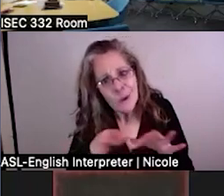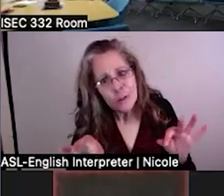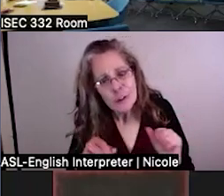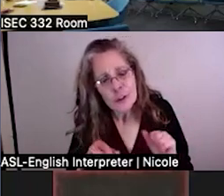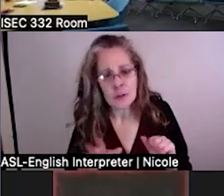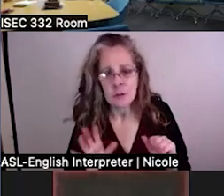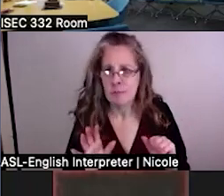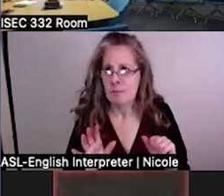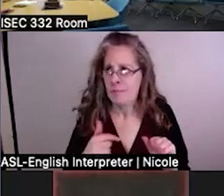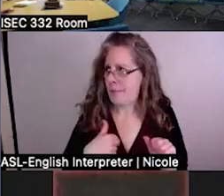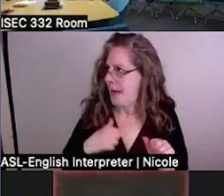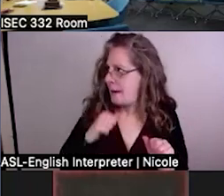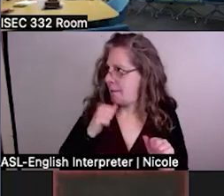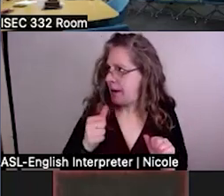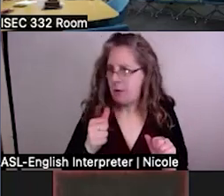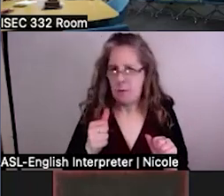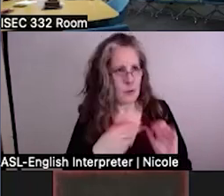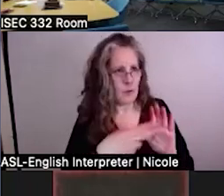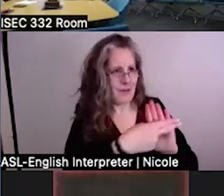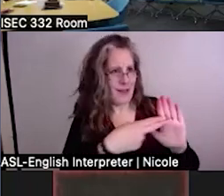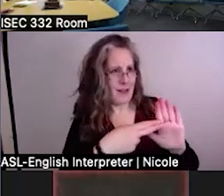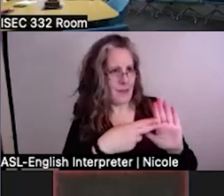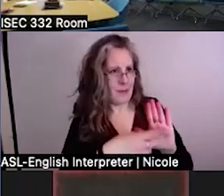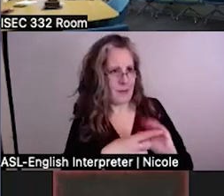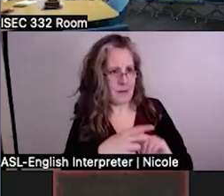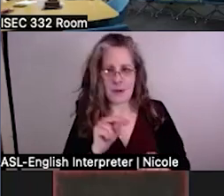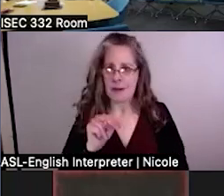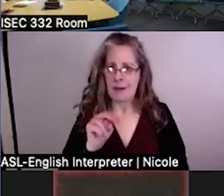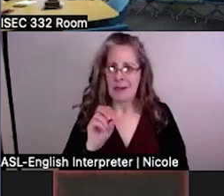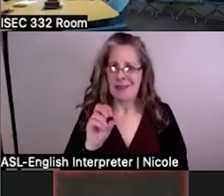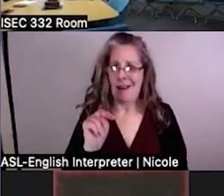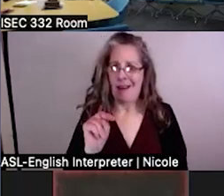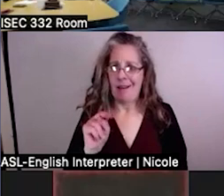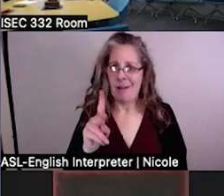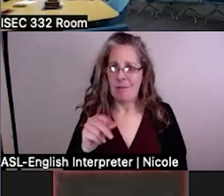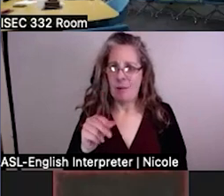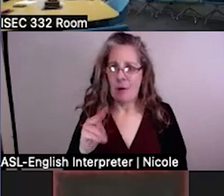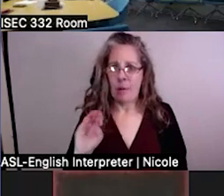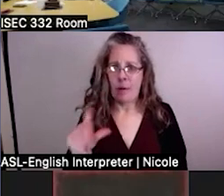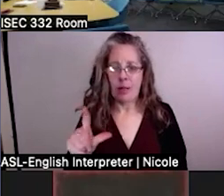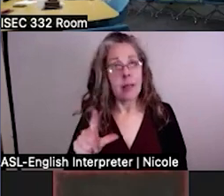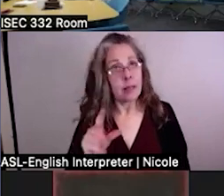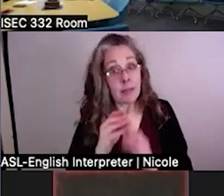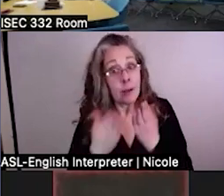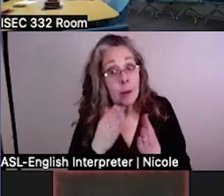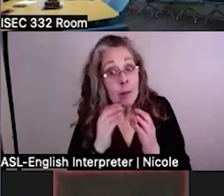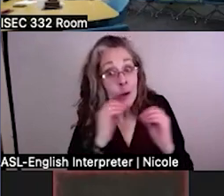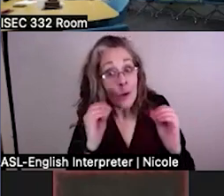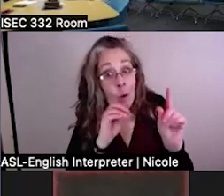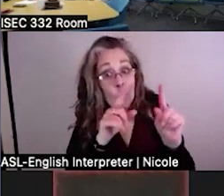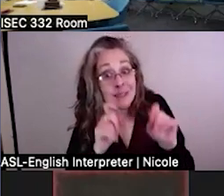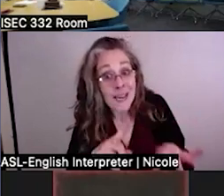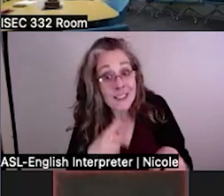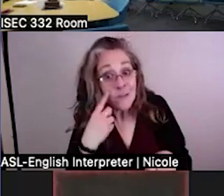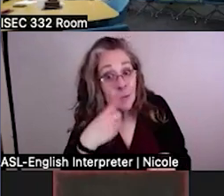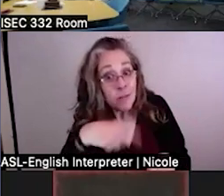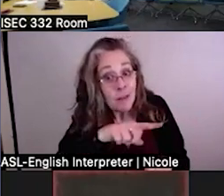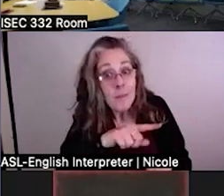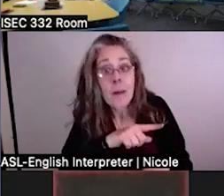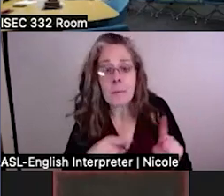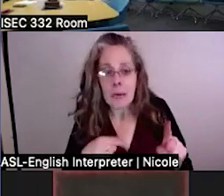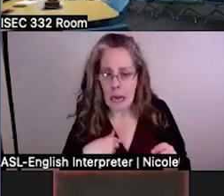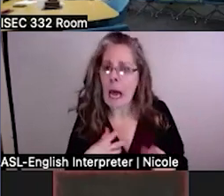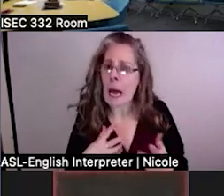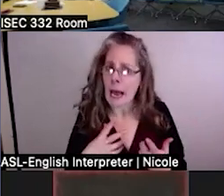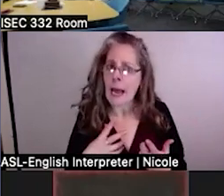to some, norm reference test because there's no norm reference test for them. So I just presume the